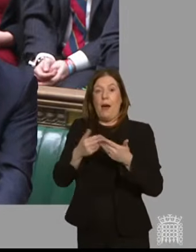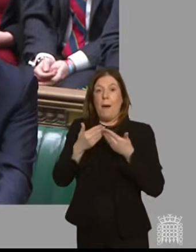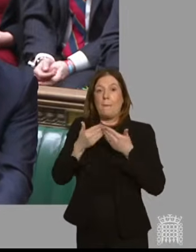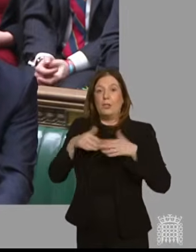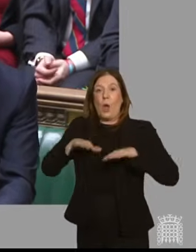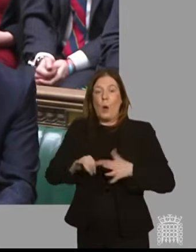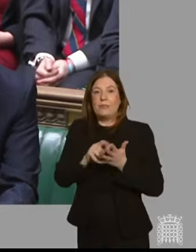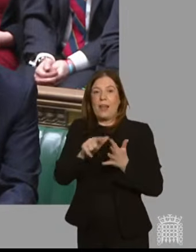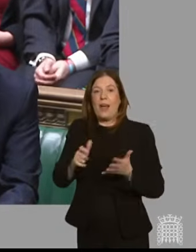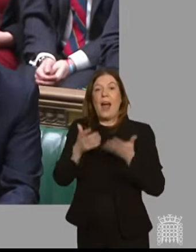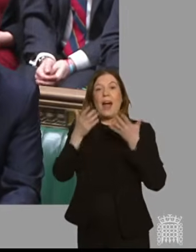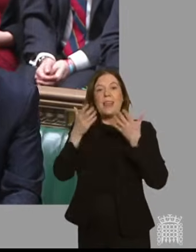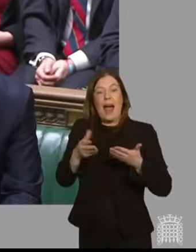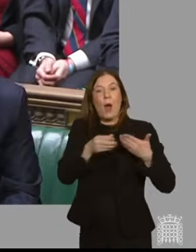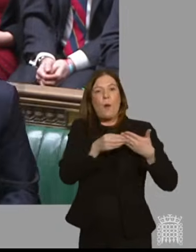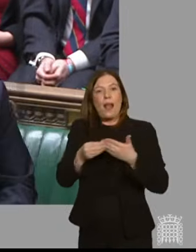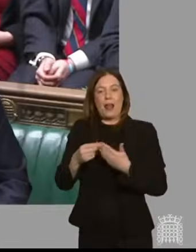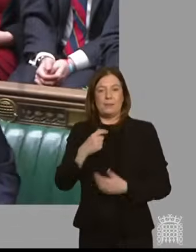Prime Minister.